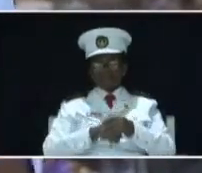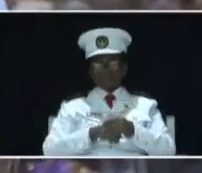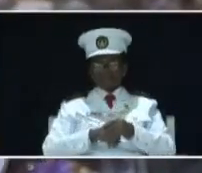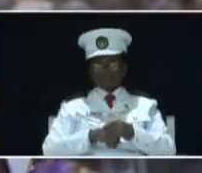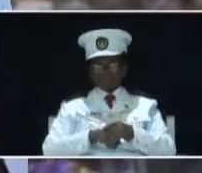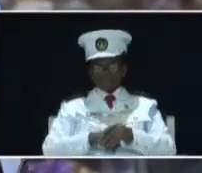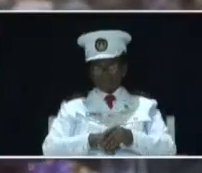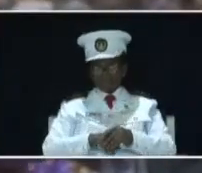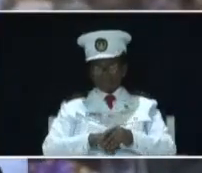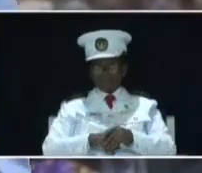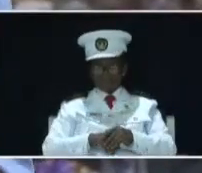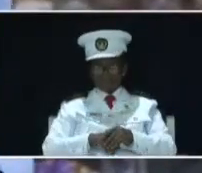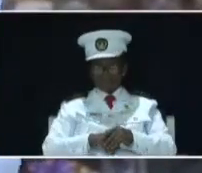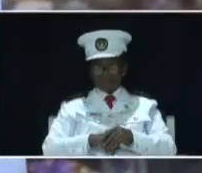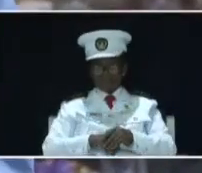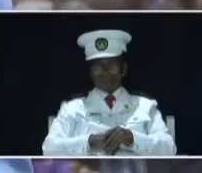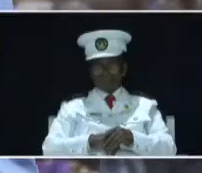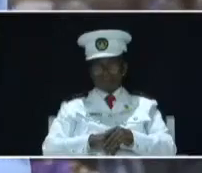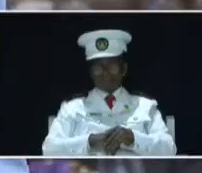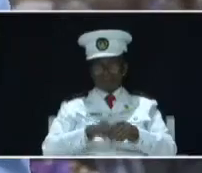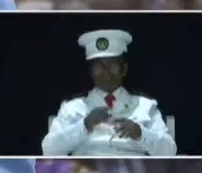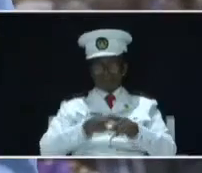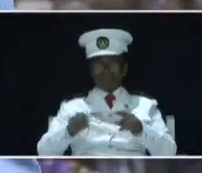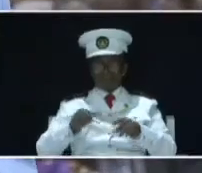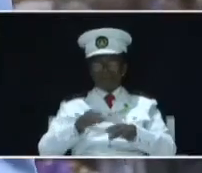But after the fire touched his lips,